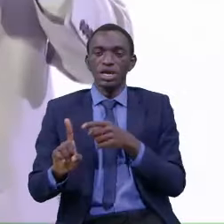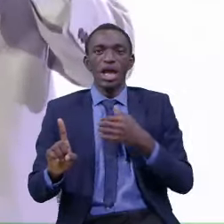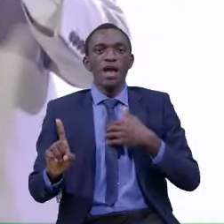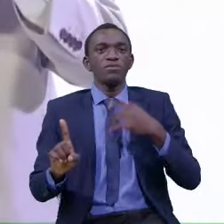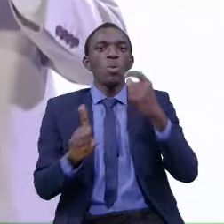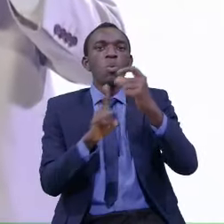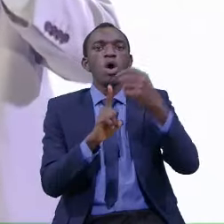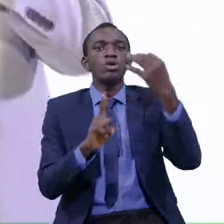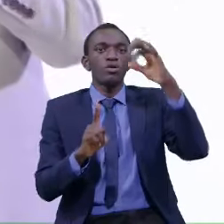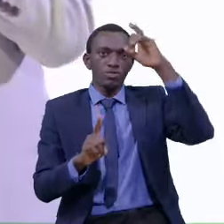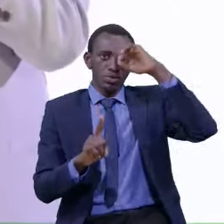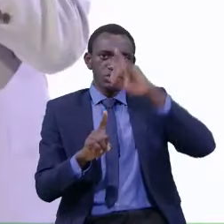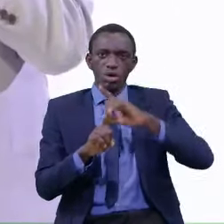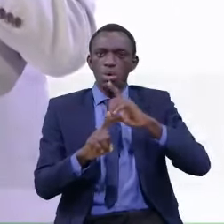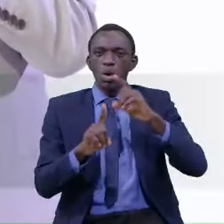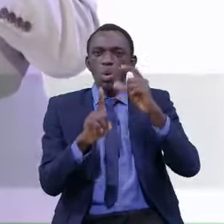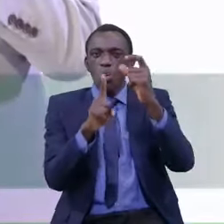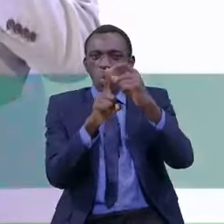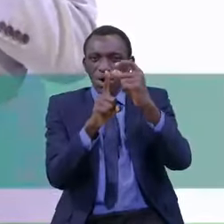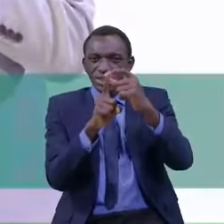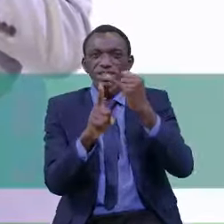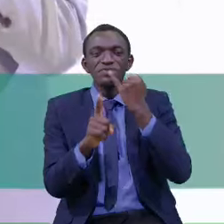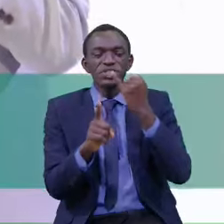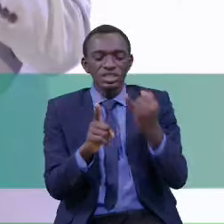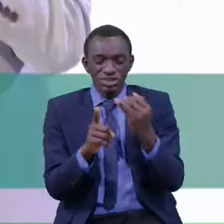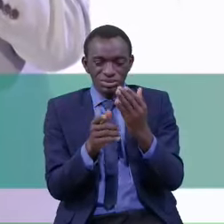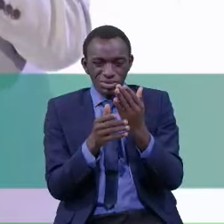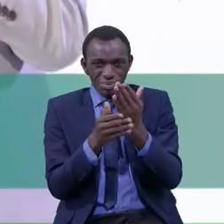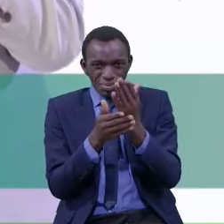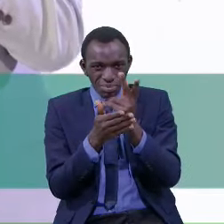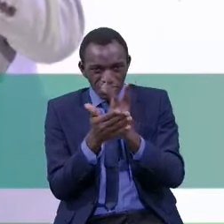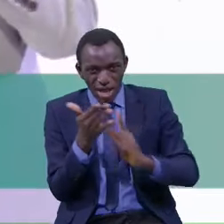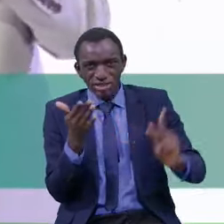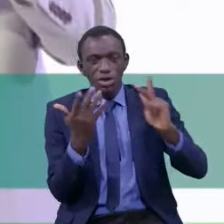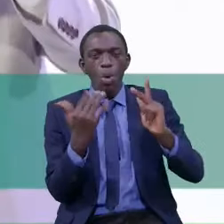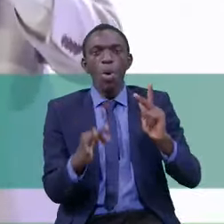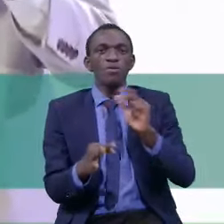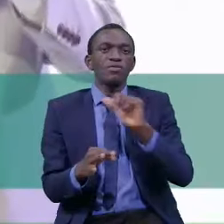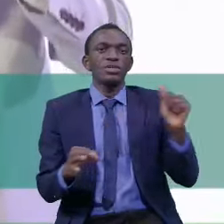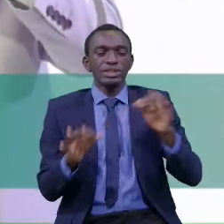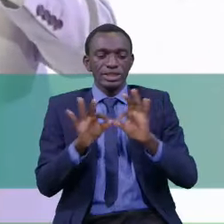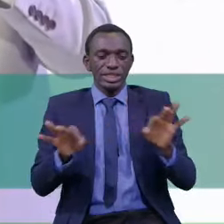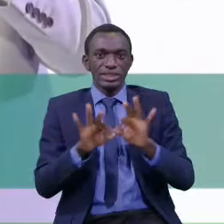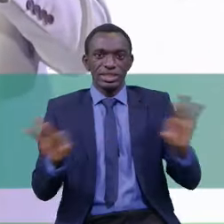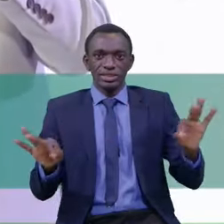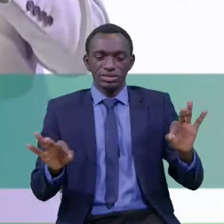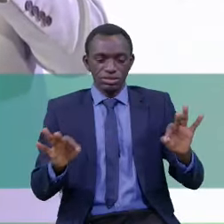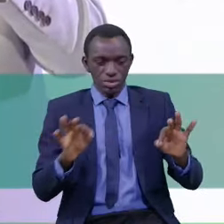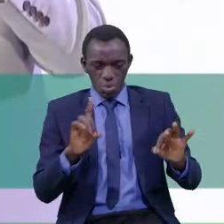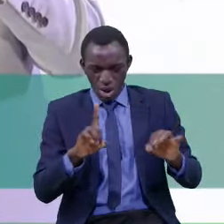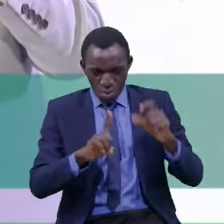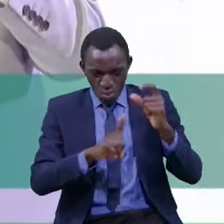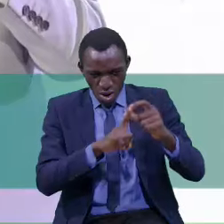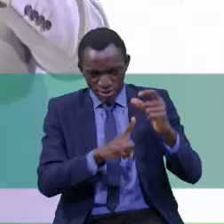sentence. A word is a small part of a paragraph when you're reading. A word, one single word, is